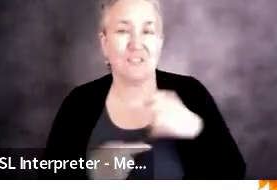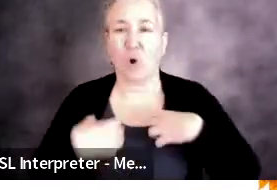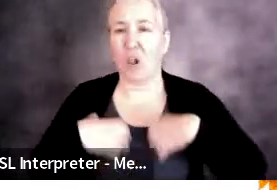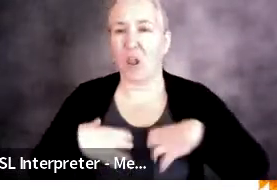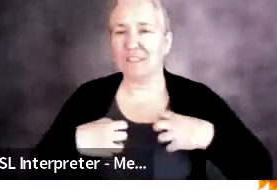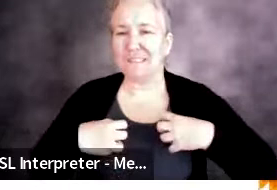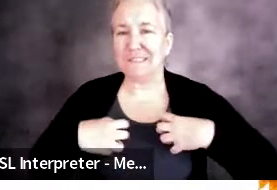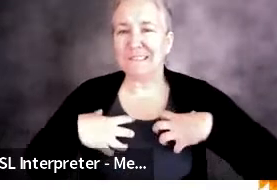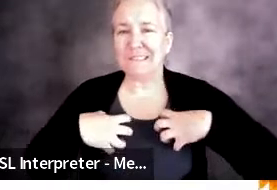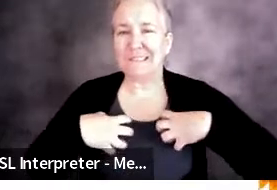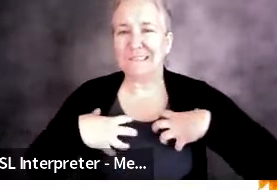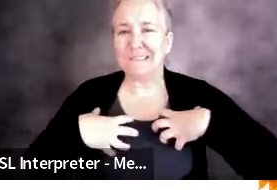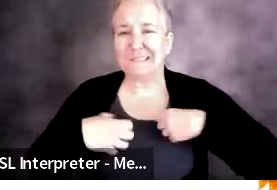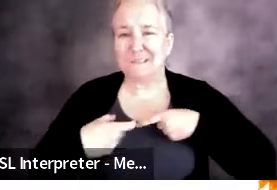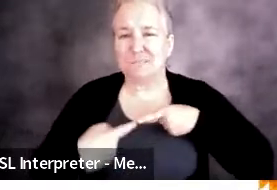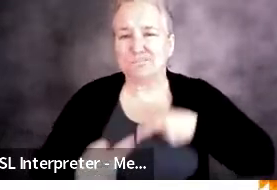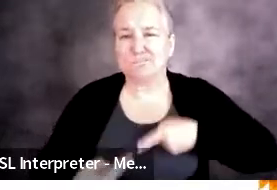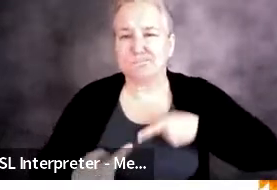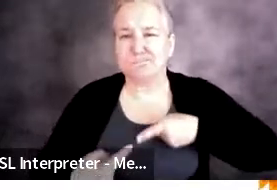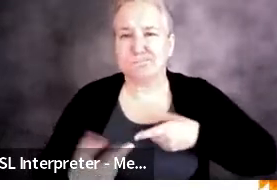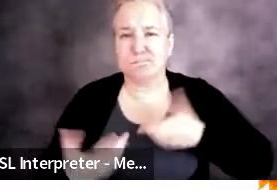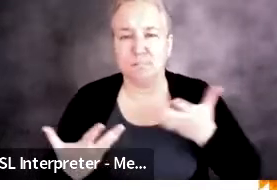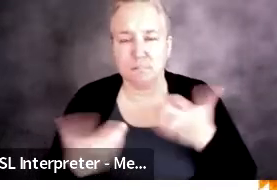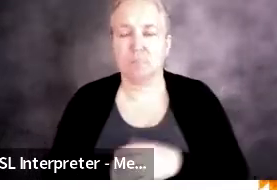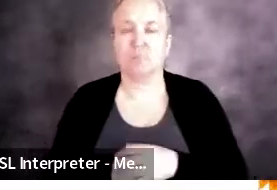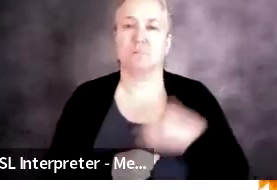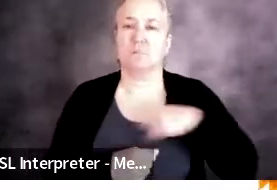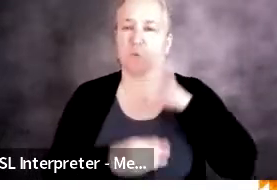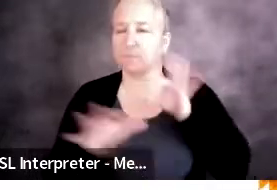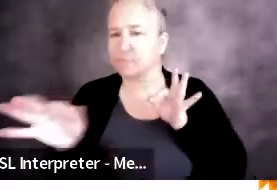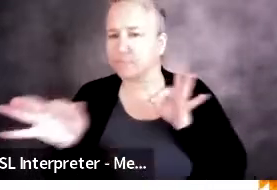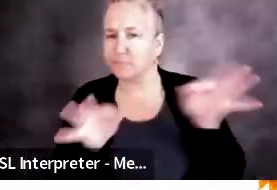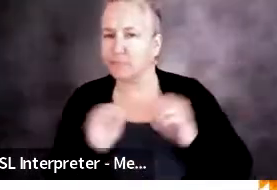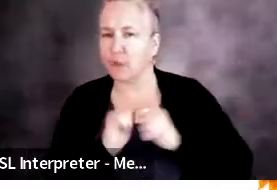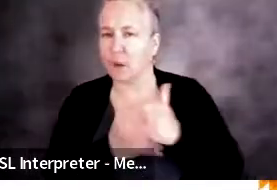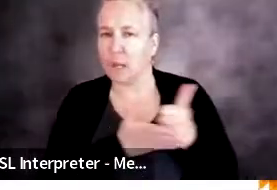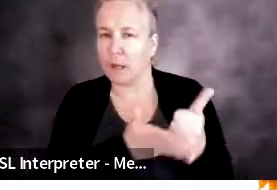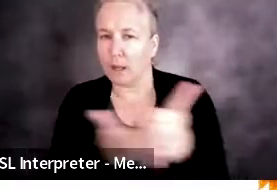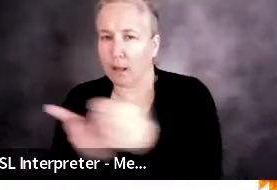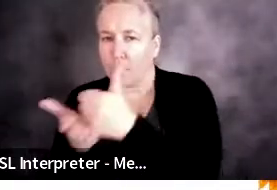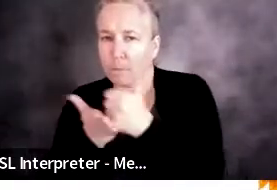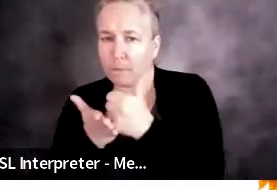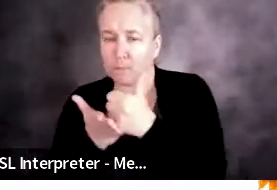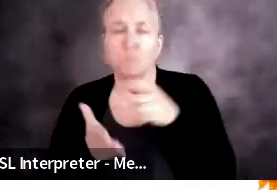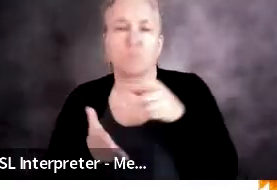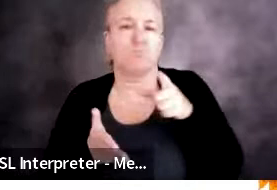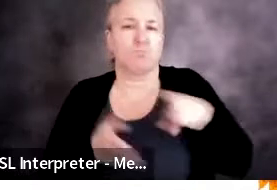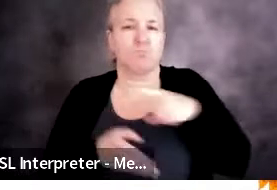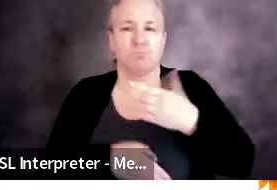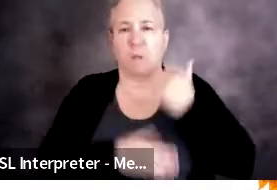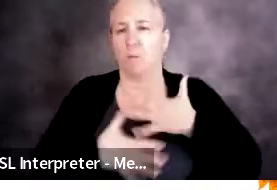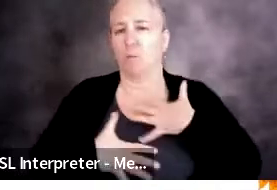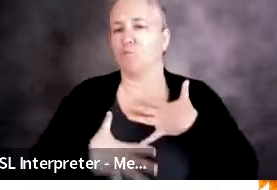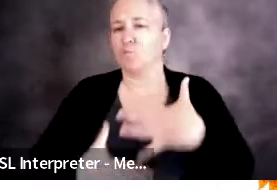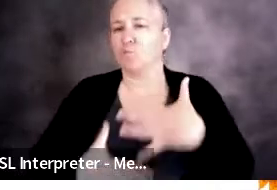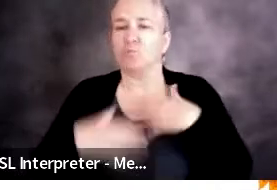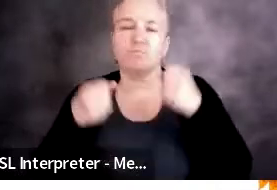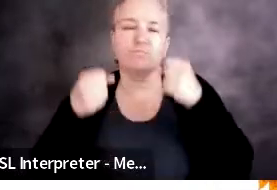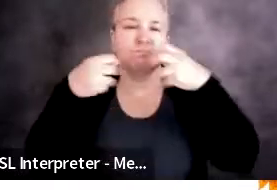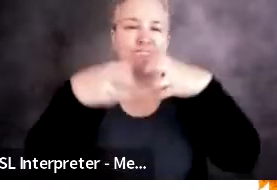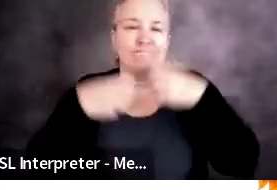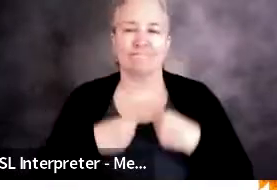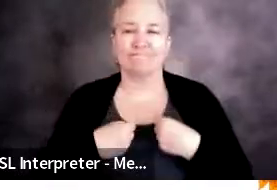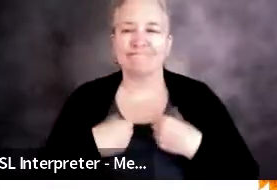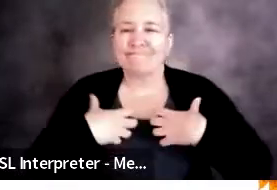lungs. So we will discuss ways to hopefully help you be able to better breathe into fall and